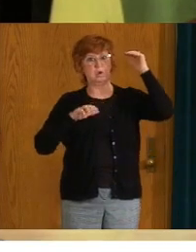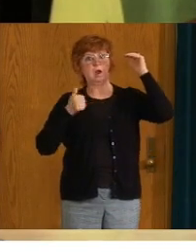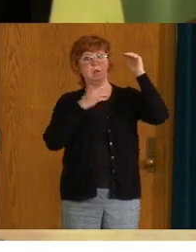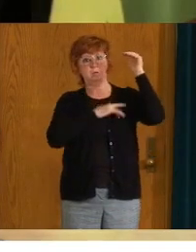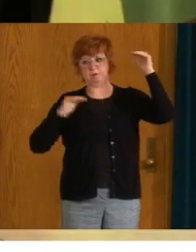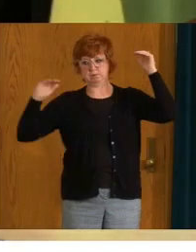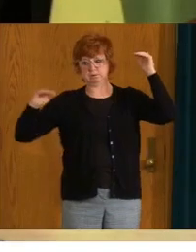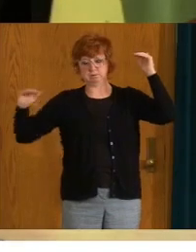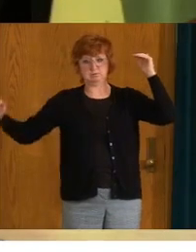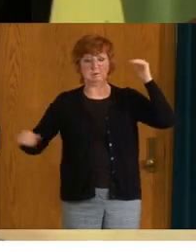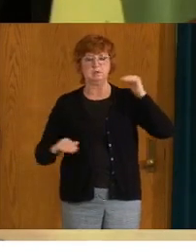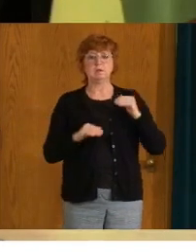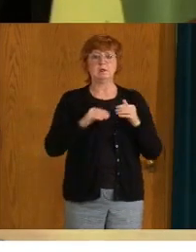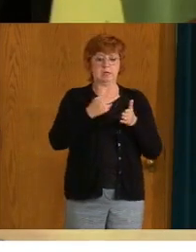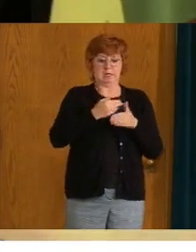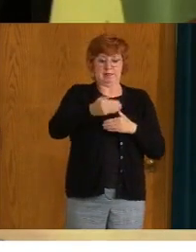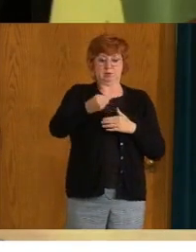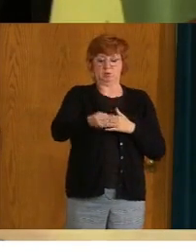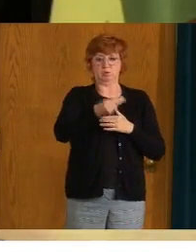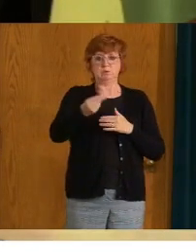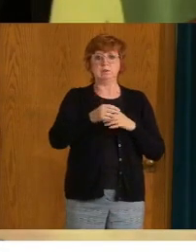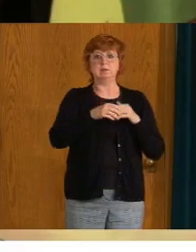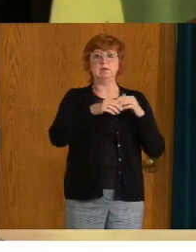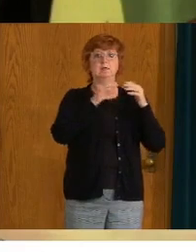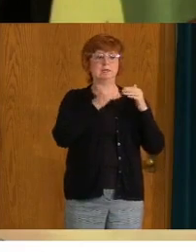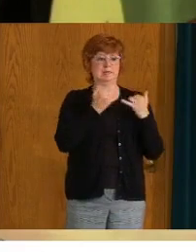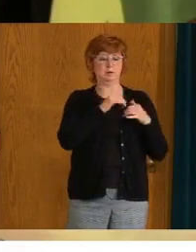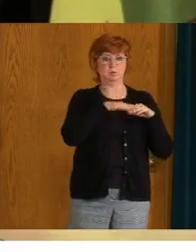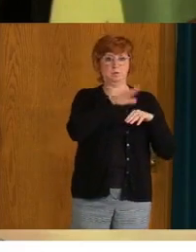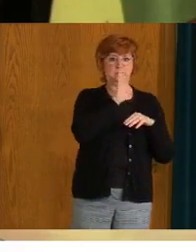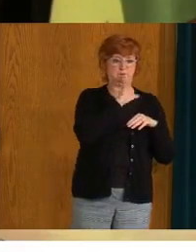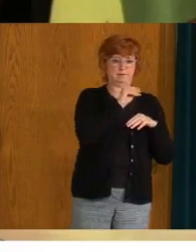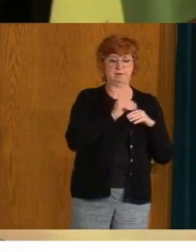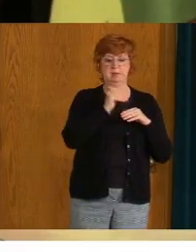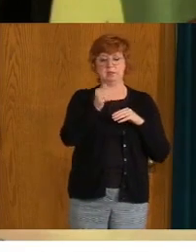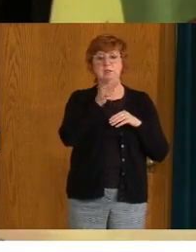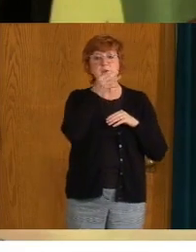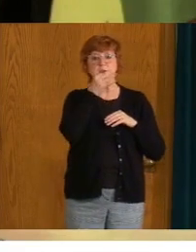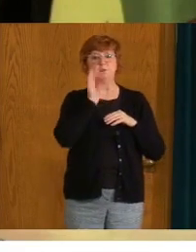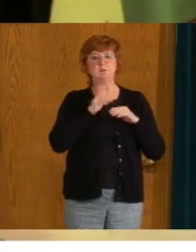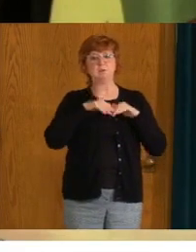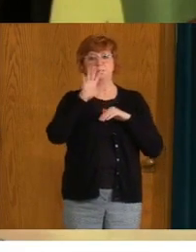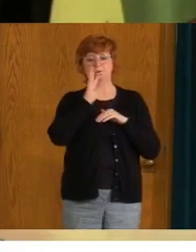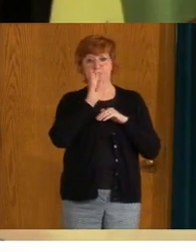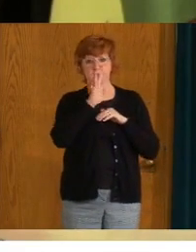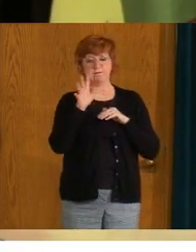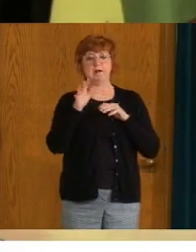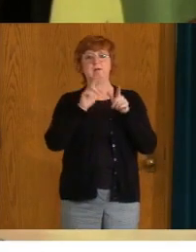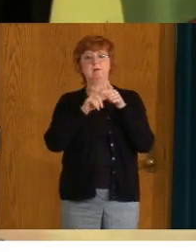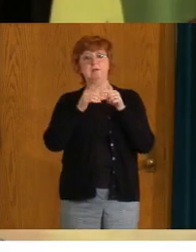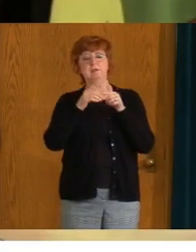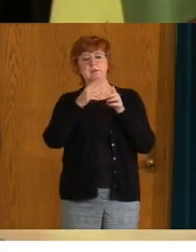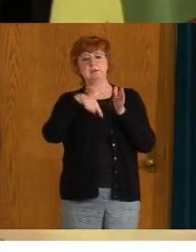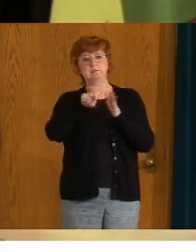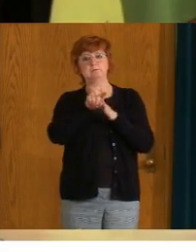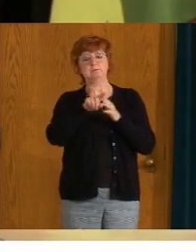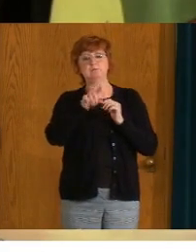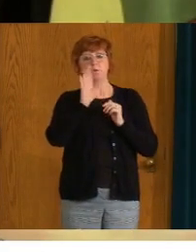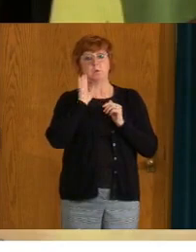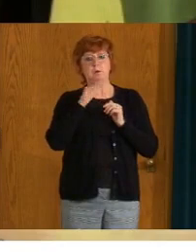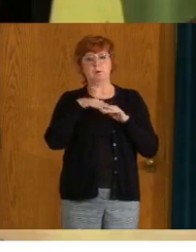to 45, and by next week, everyone in Saskatchewan age 12 and older will be able to receive their second shot. So long as they've had